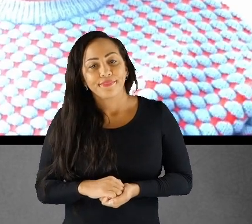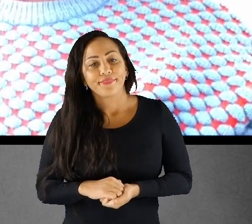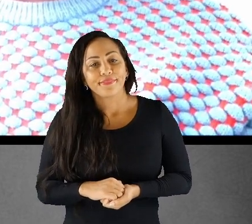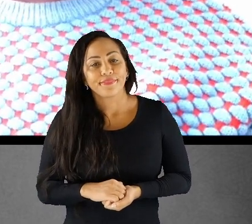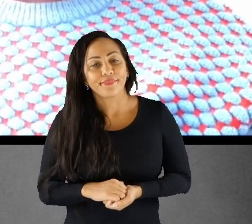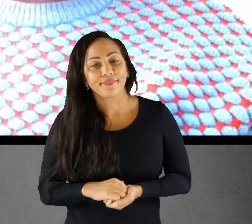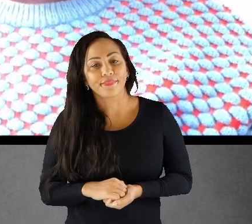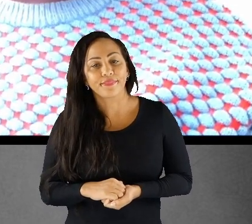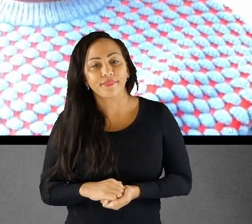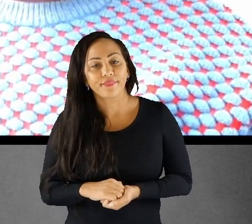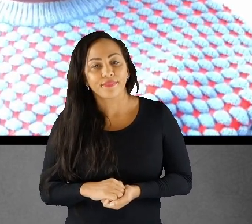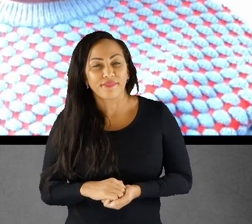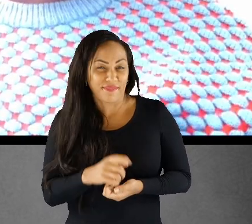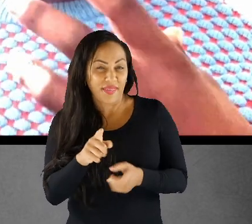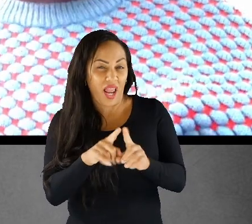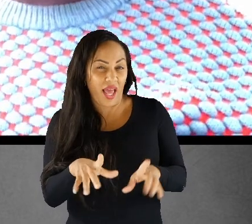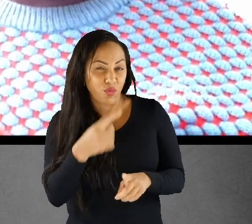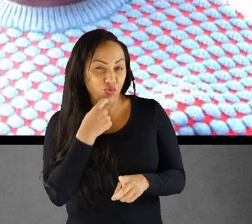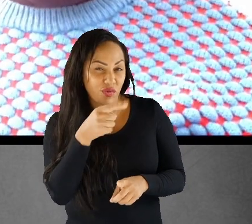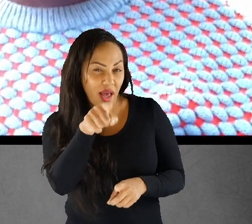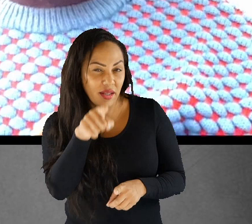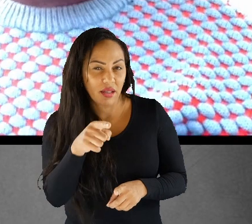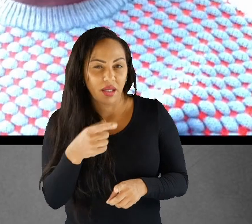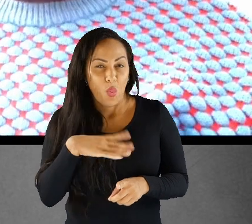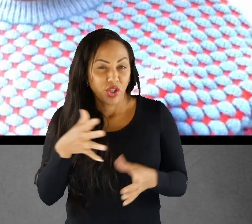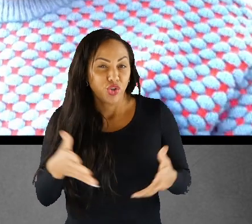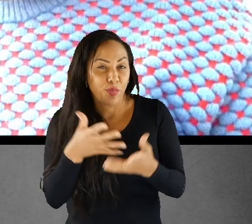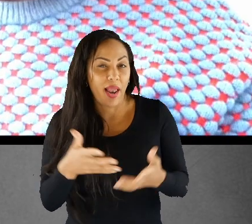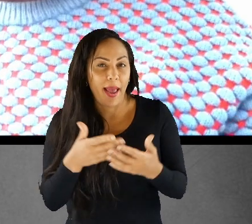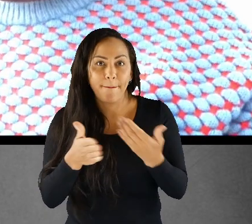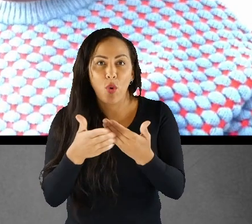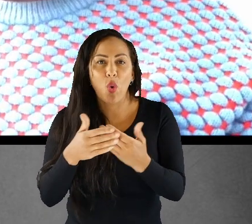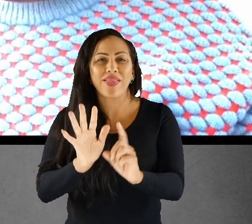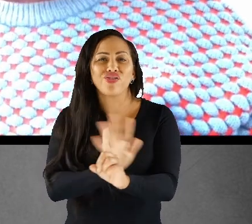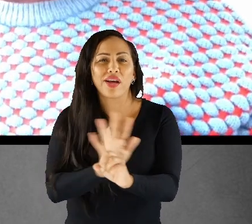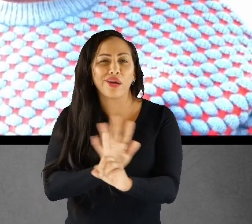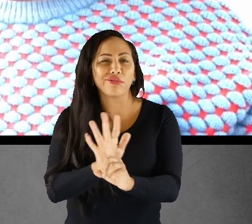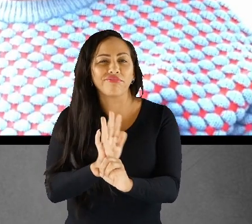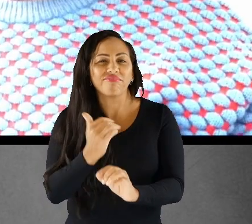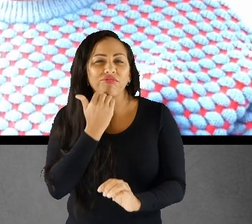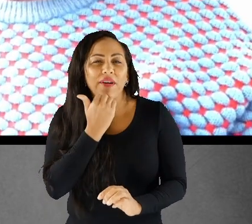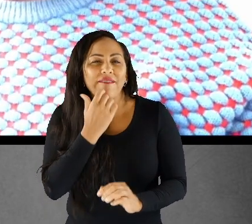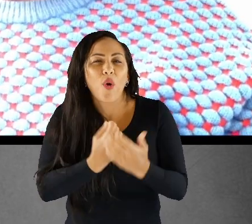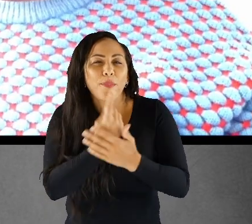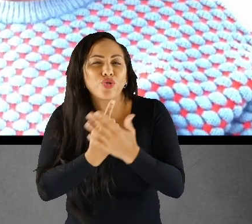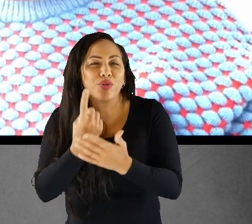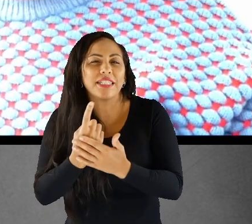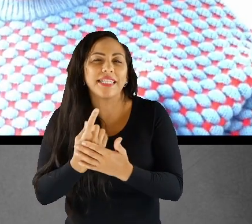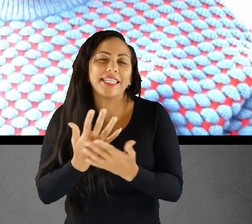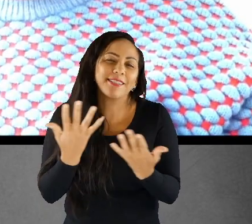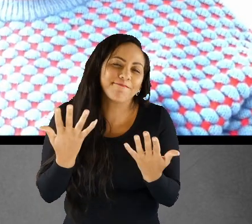And it, like you said, it was. I wanted to play more with shadows, and I didn't really get an opportunity in that respect.